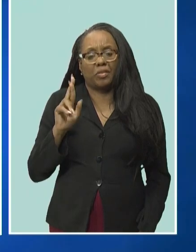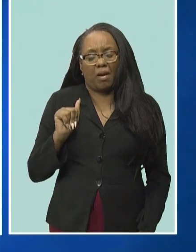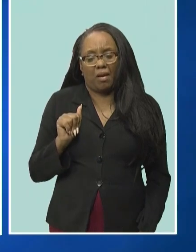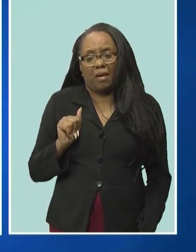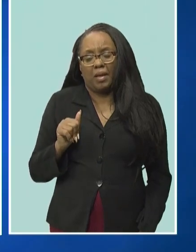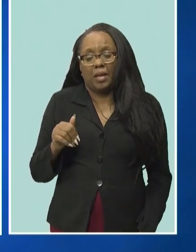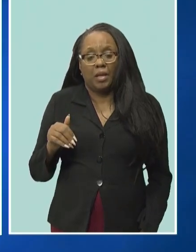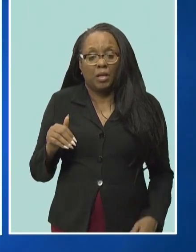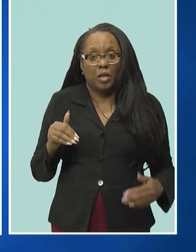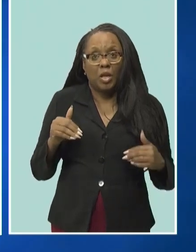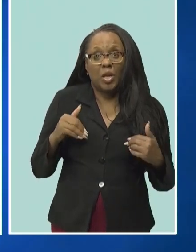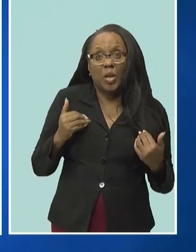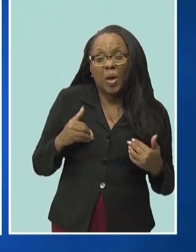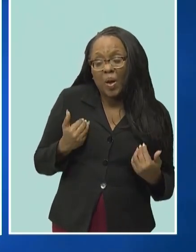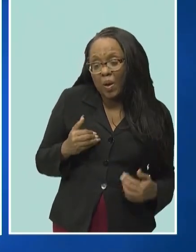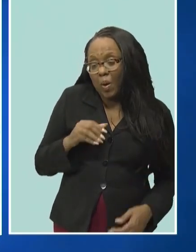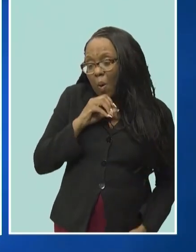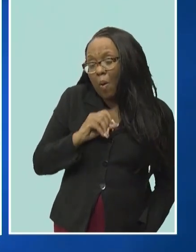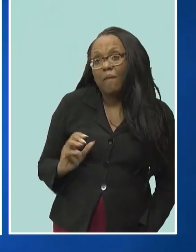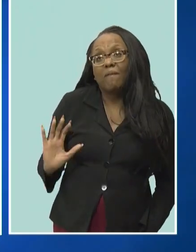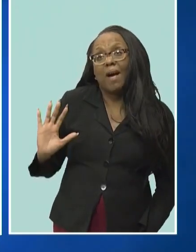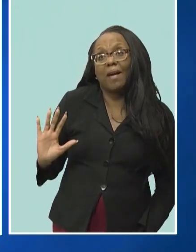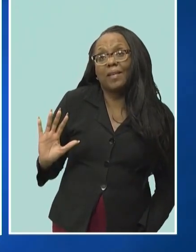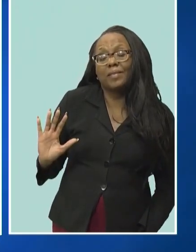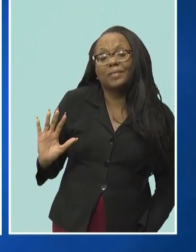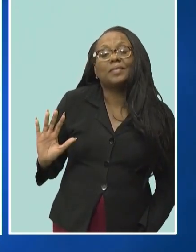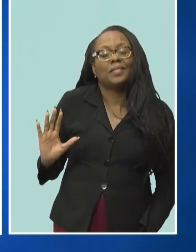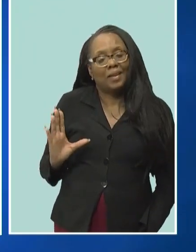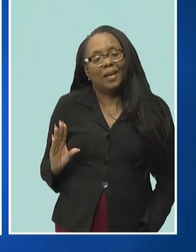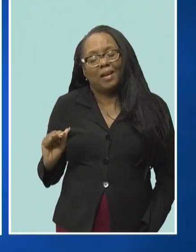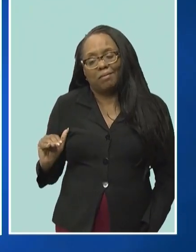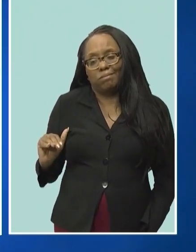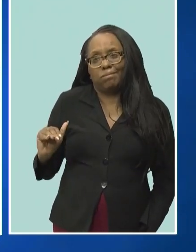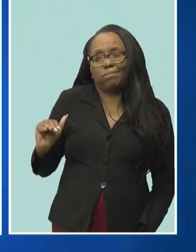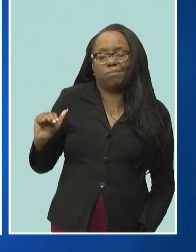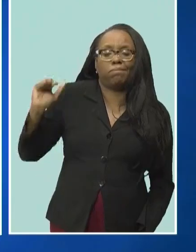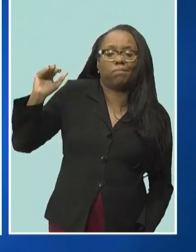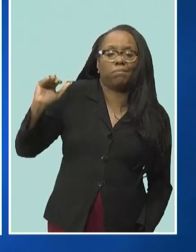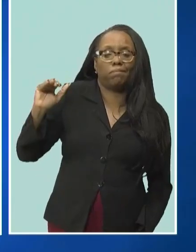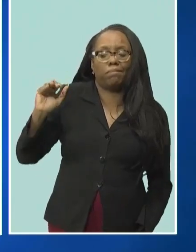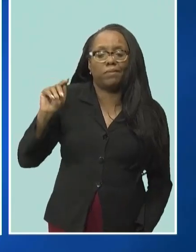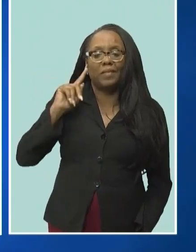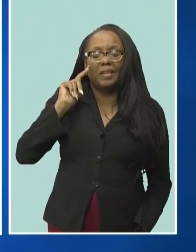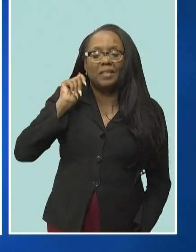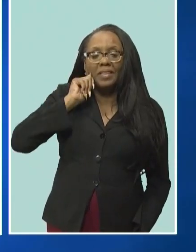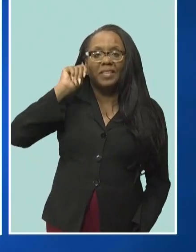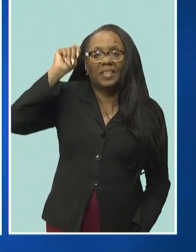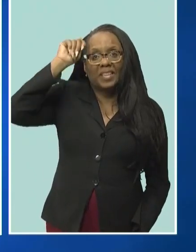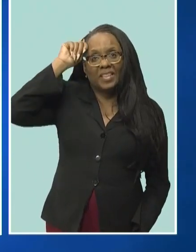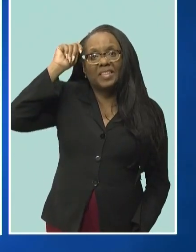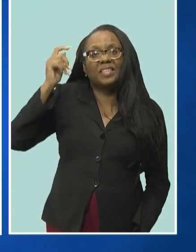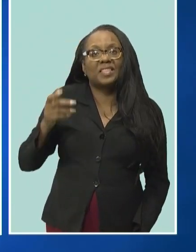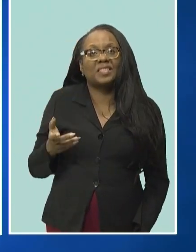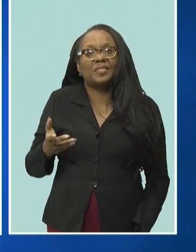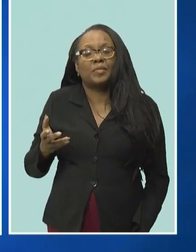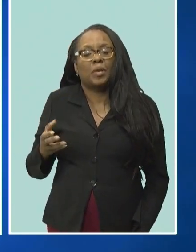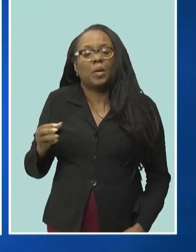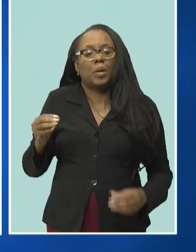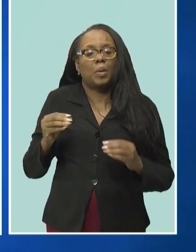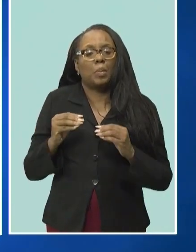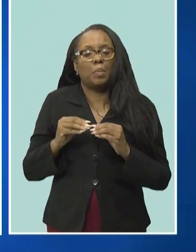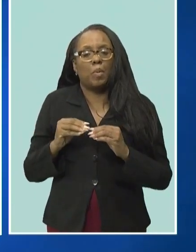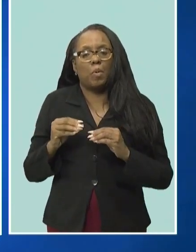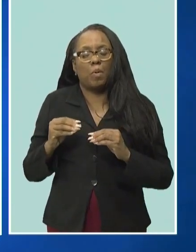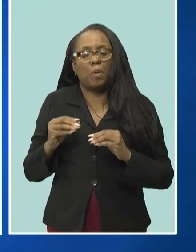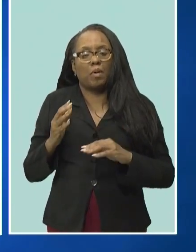have children as young as 5 taking part. We have the Barbados National Youth Symphony Orchestra, and they come in at a more advanced